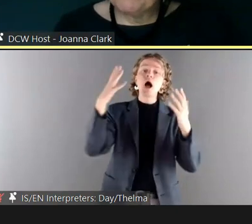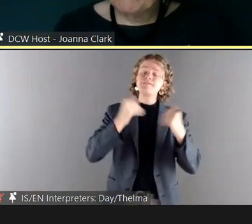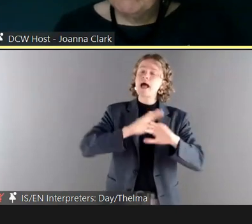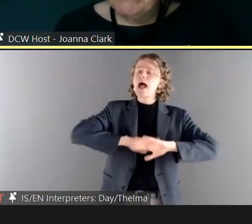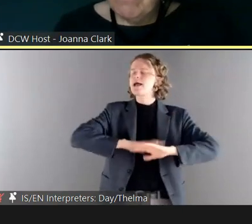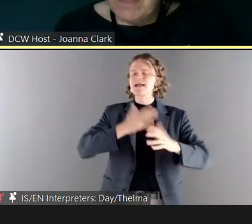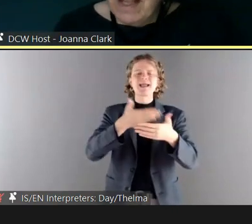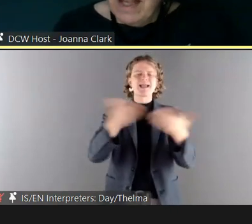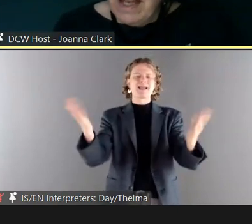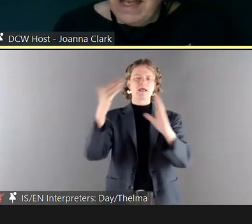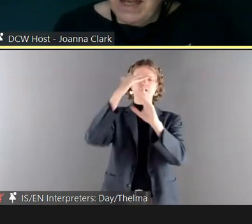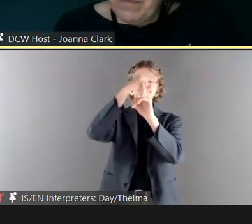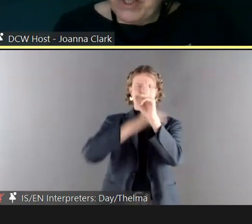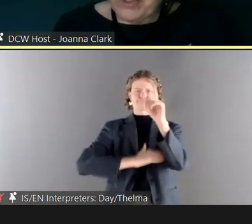loss,